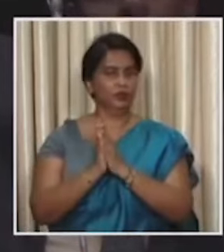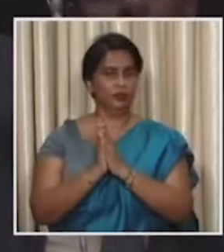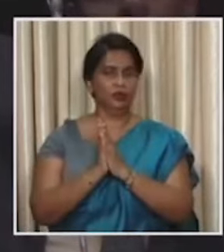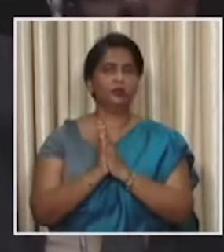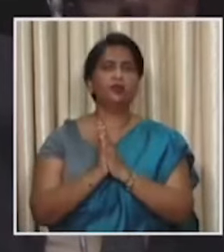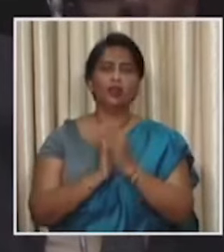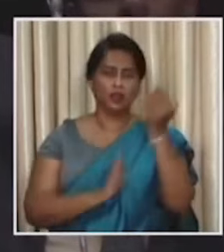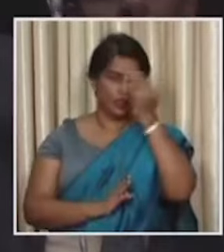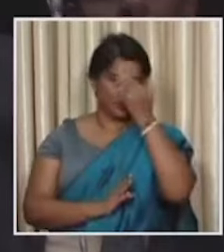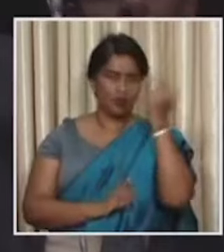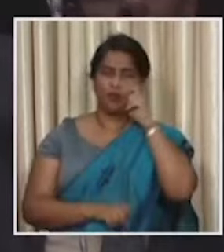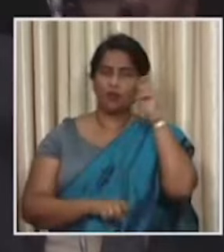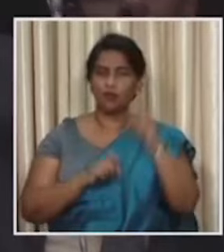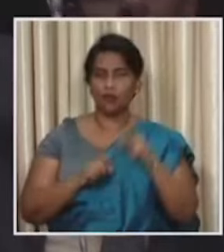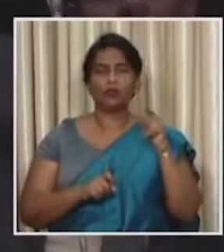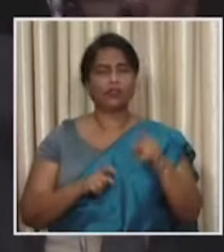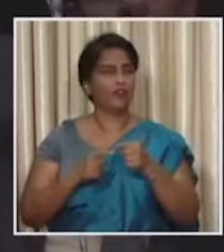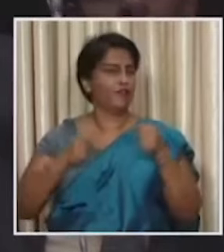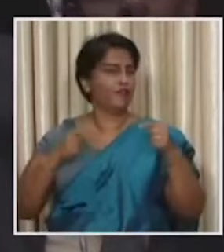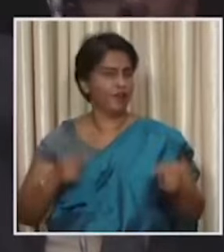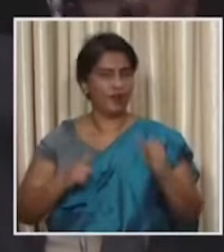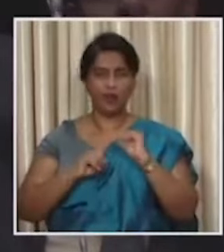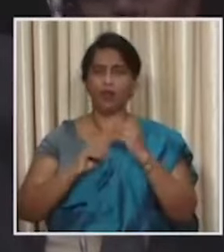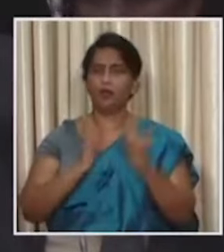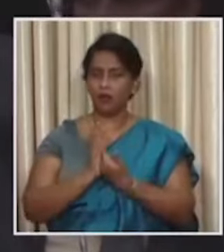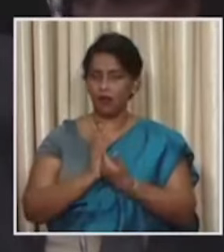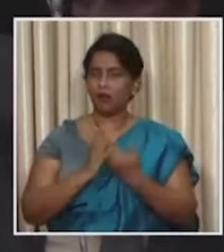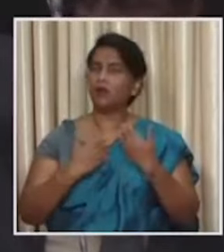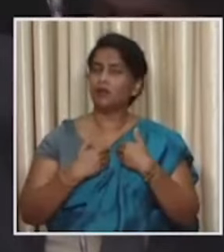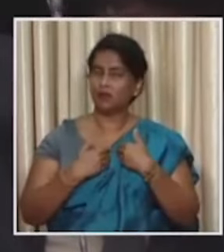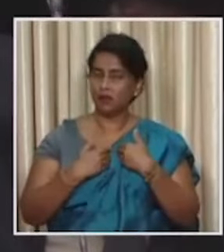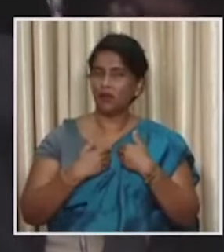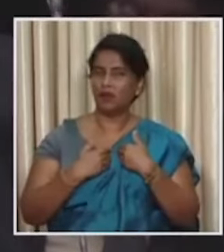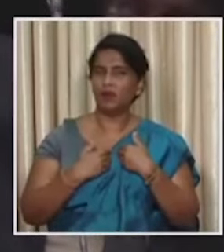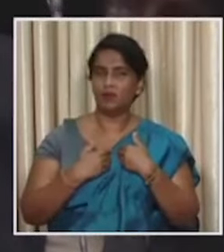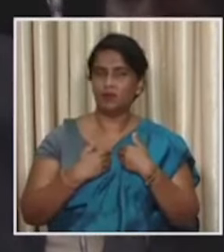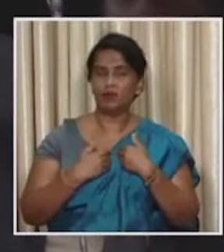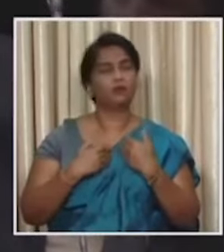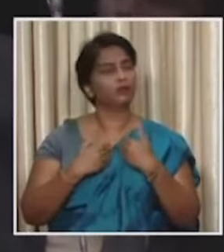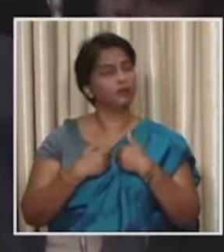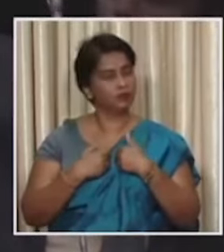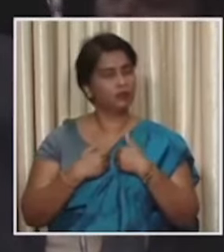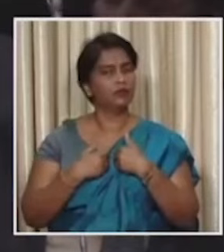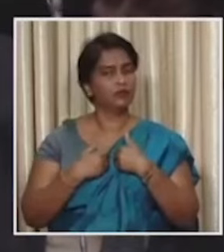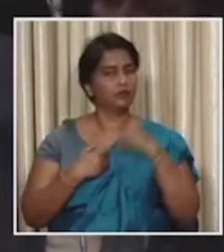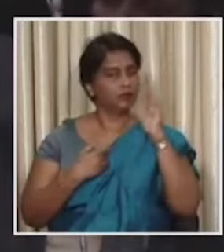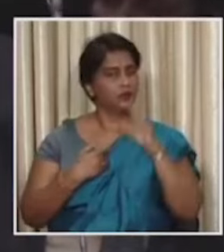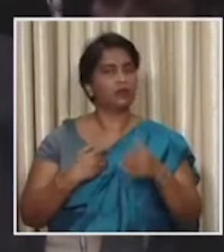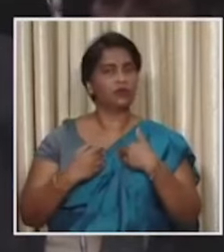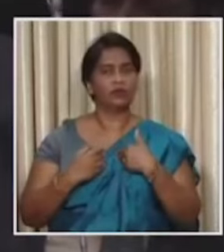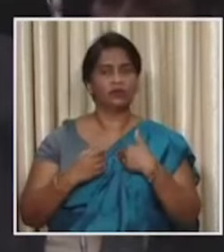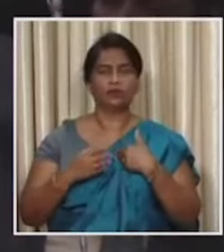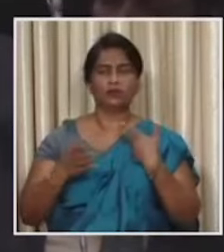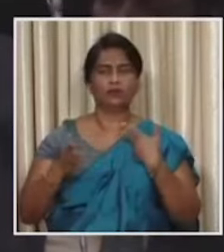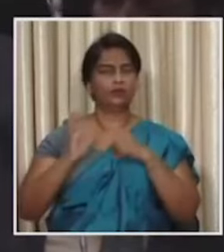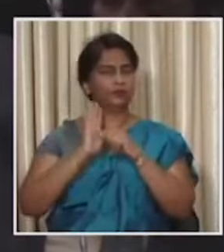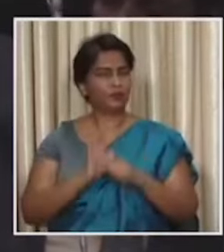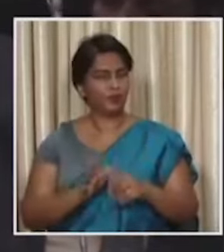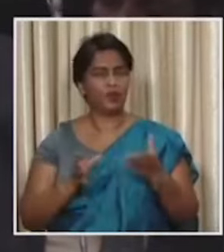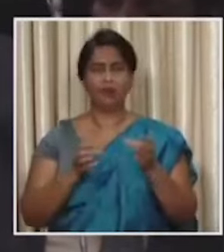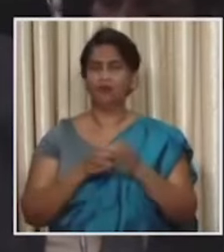historical habitation, when we talk of our discrimination and the racism that has been meted out against